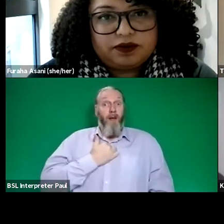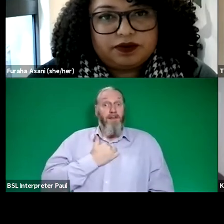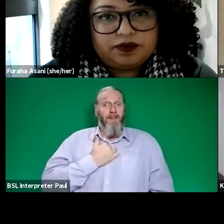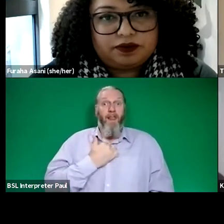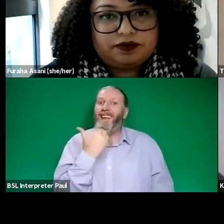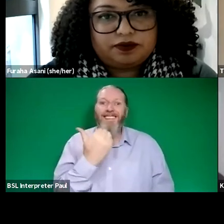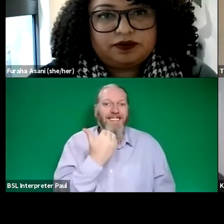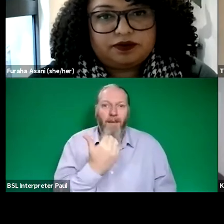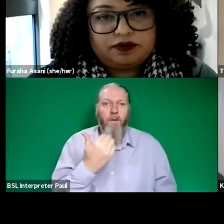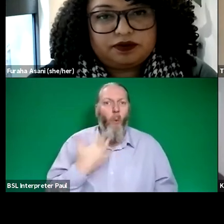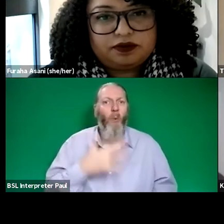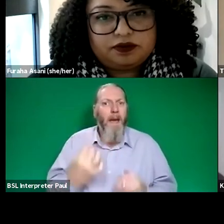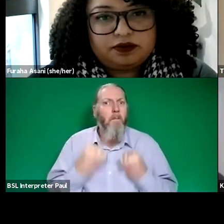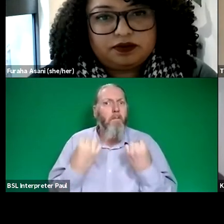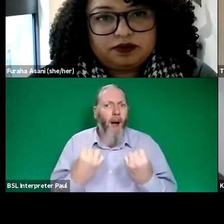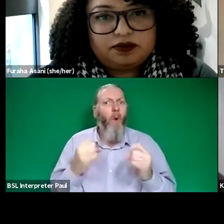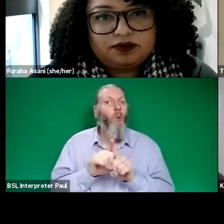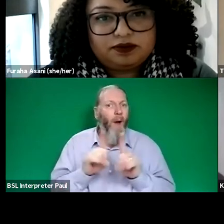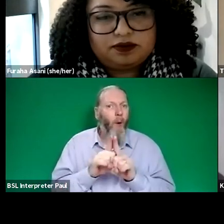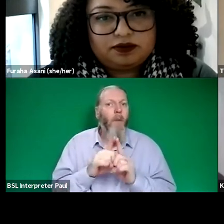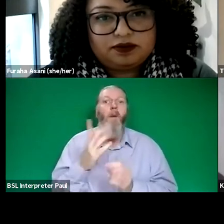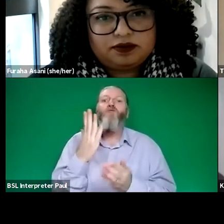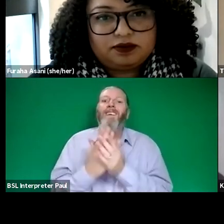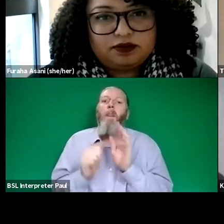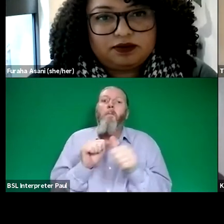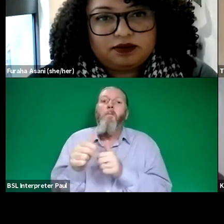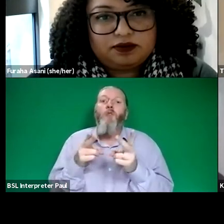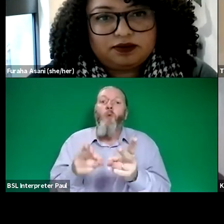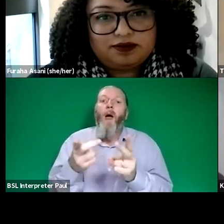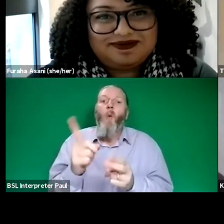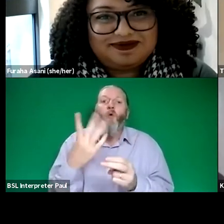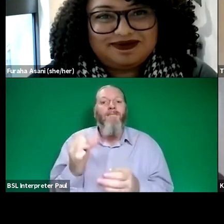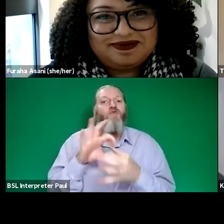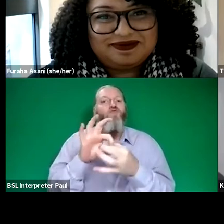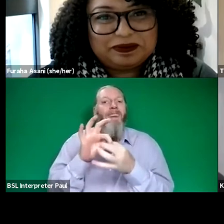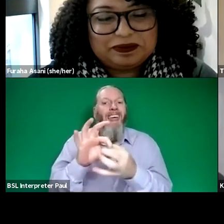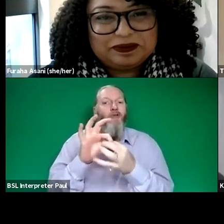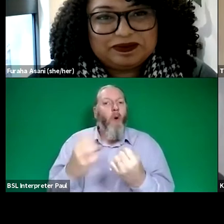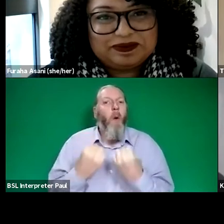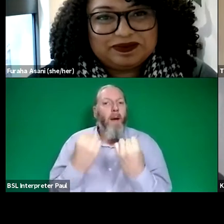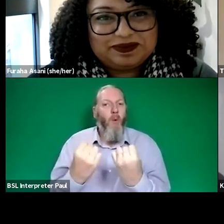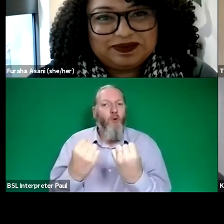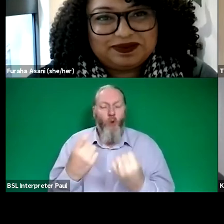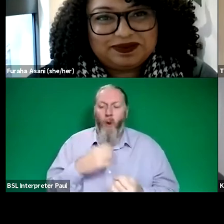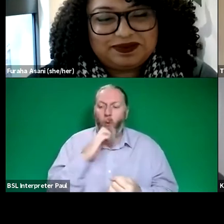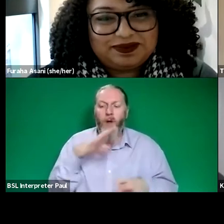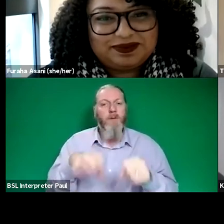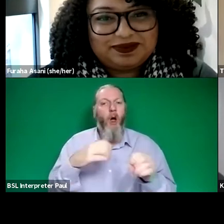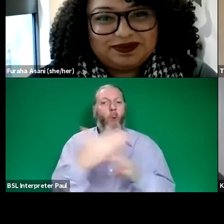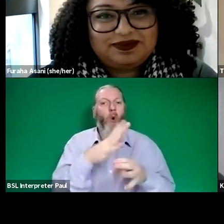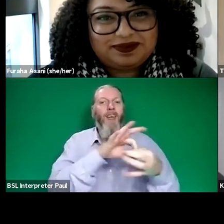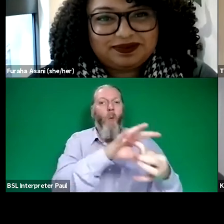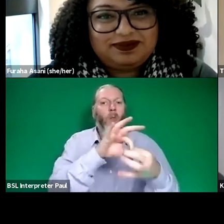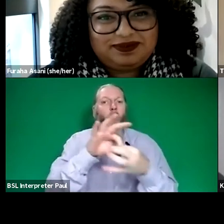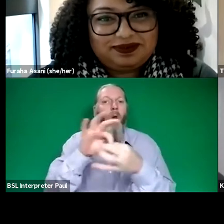way to get things done. So we build relational power in order to win stuff. So I'm really excited to be with you to be talking about this word and